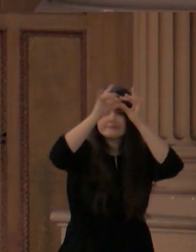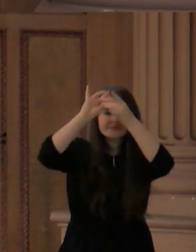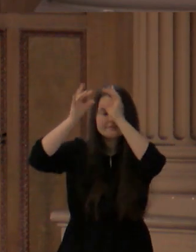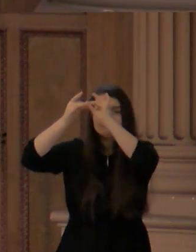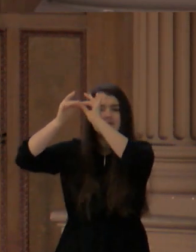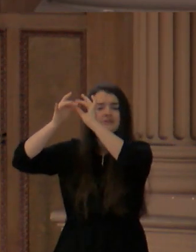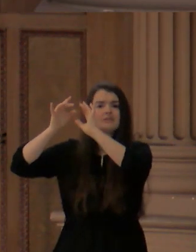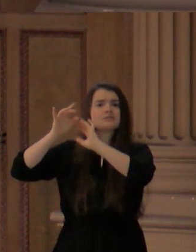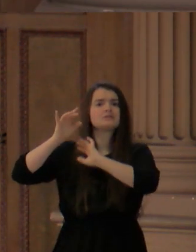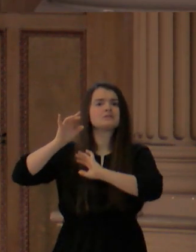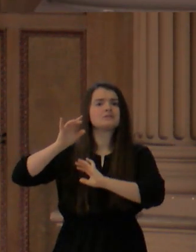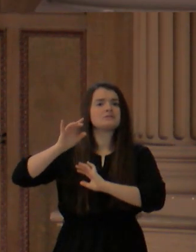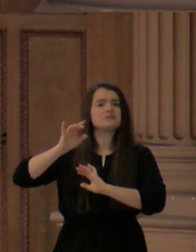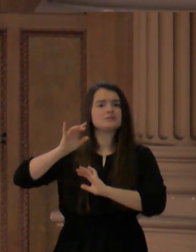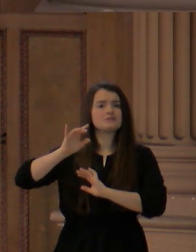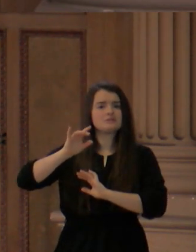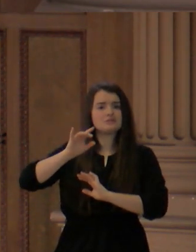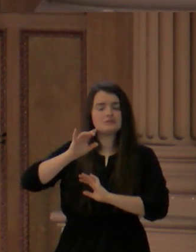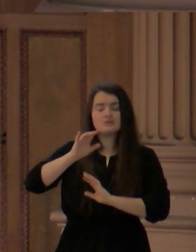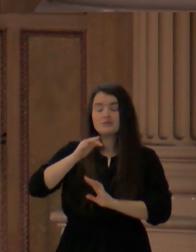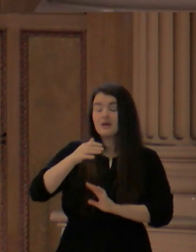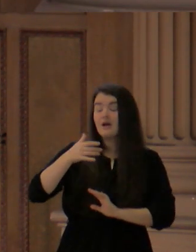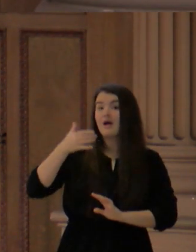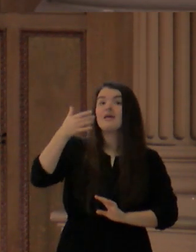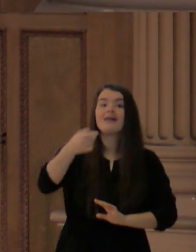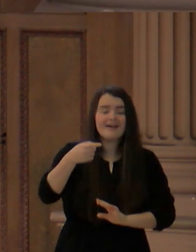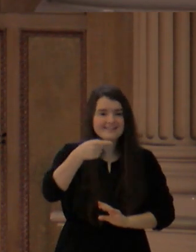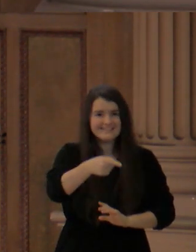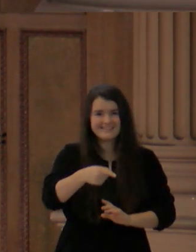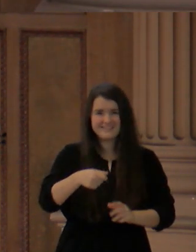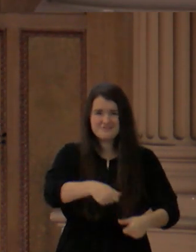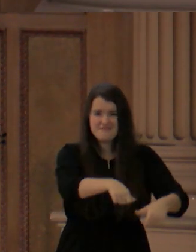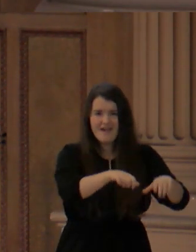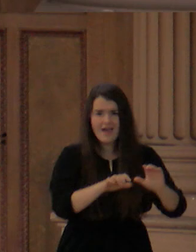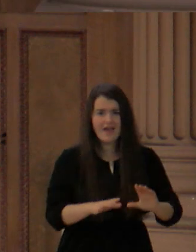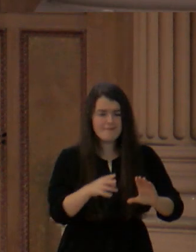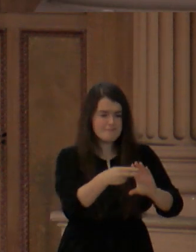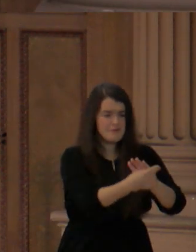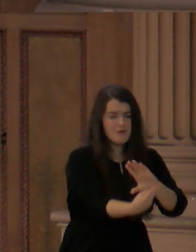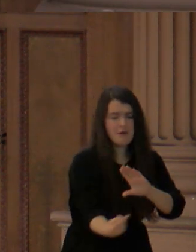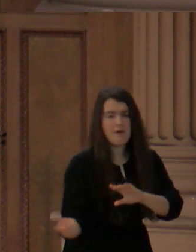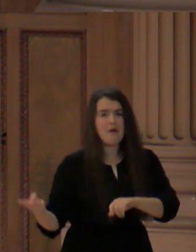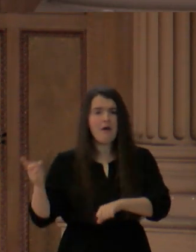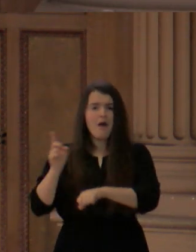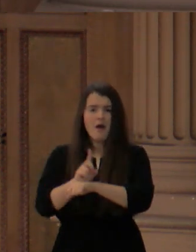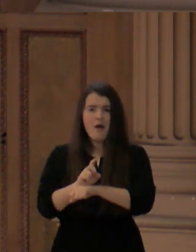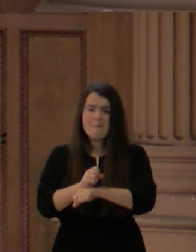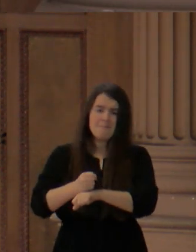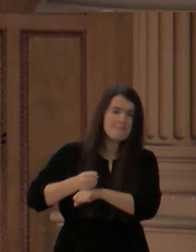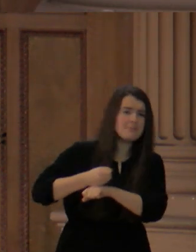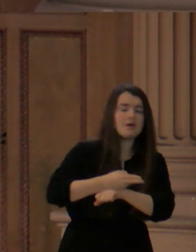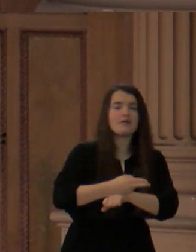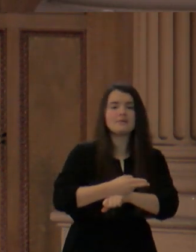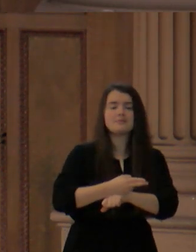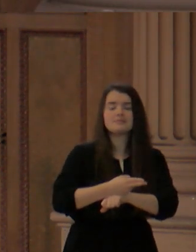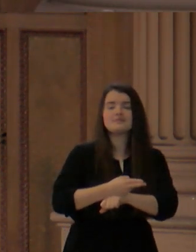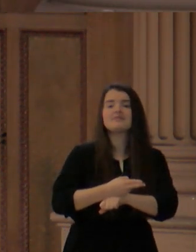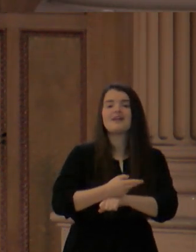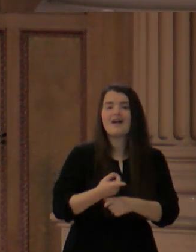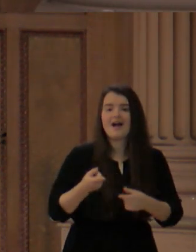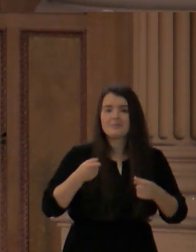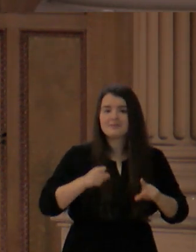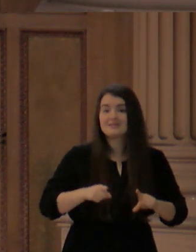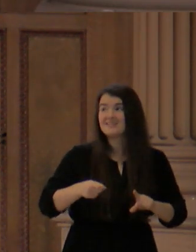busting out and conquering the grave it was all unexpected but as he conquered in that way he bridged the gap between